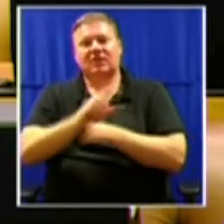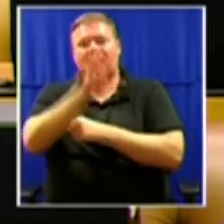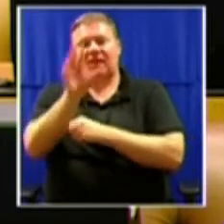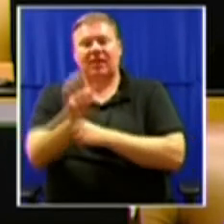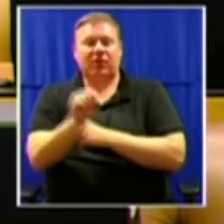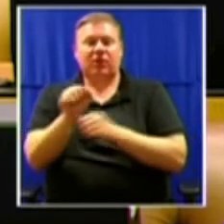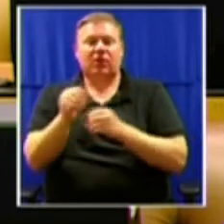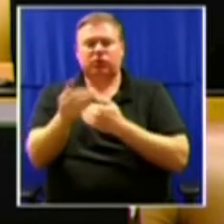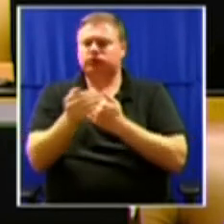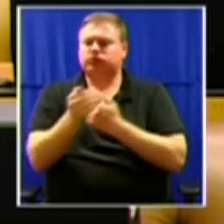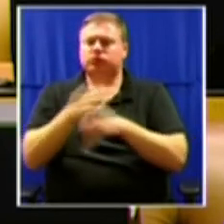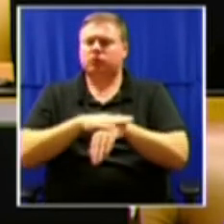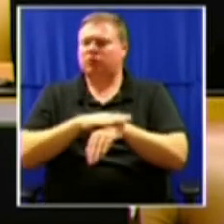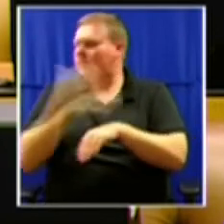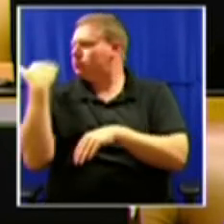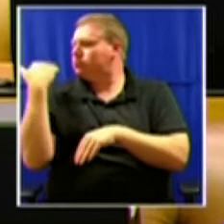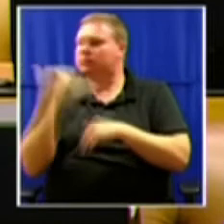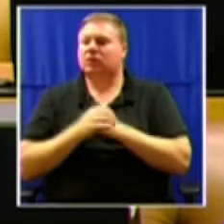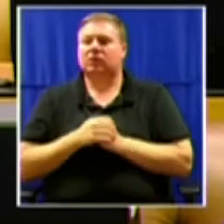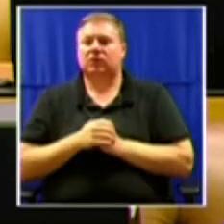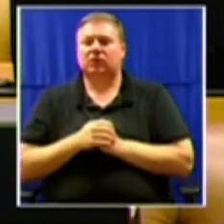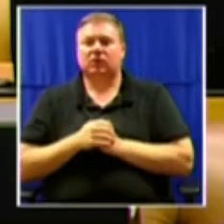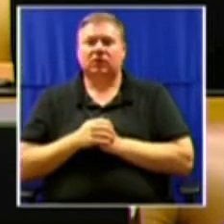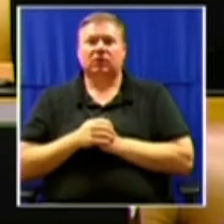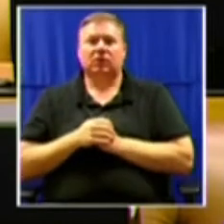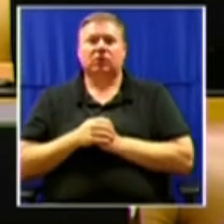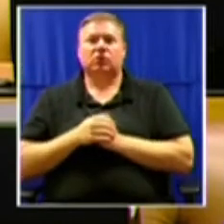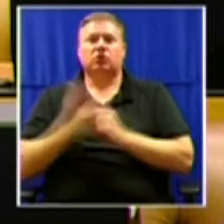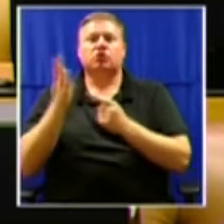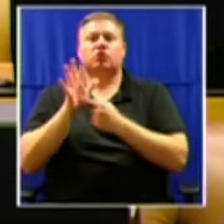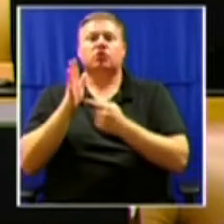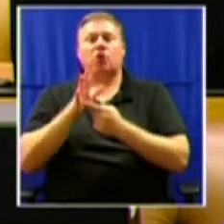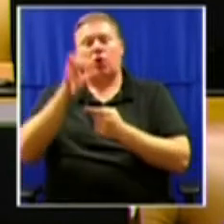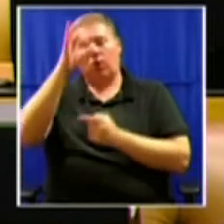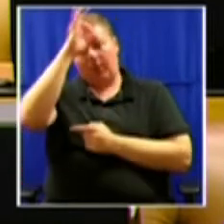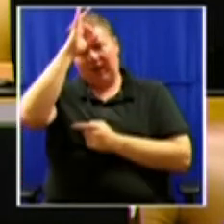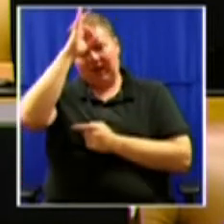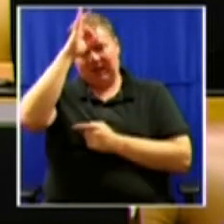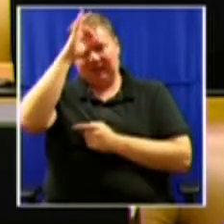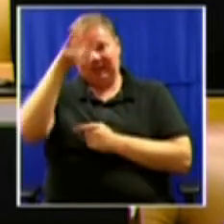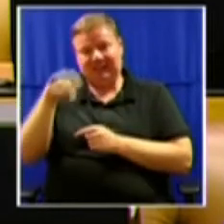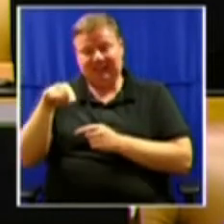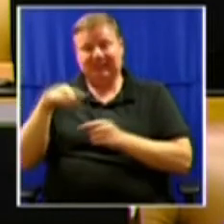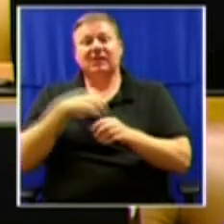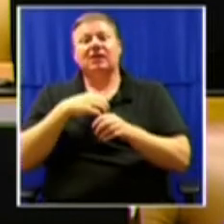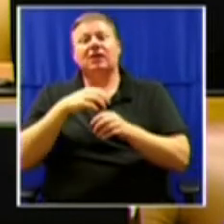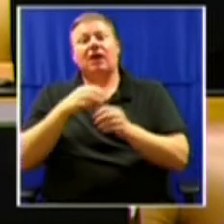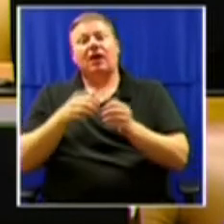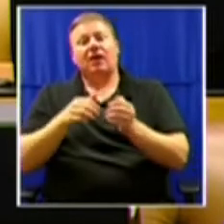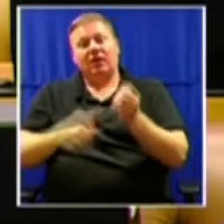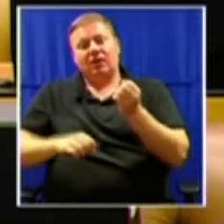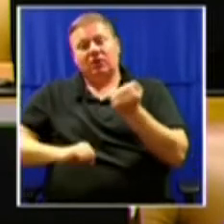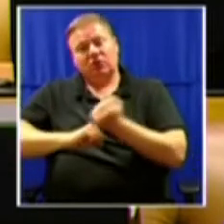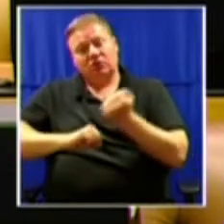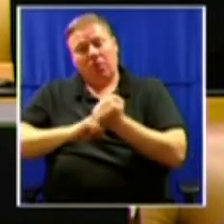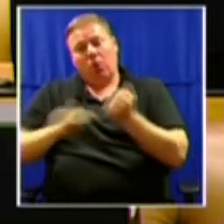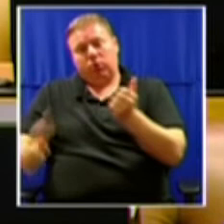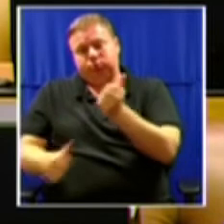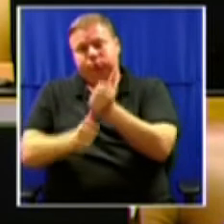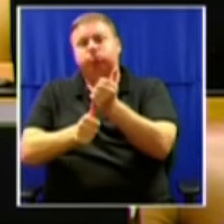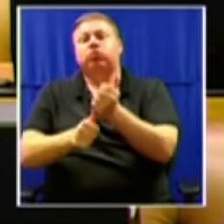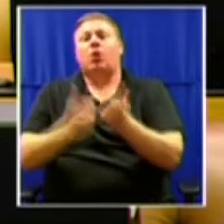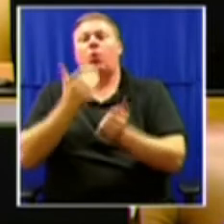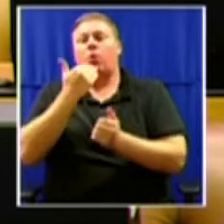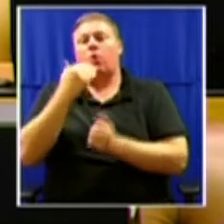recently when the capacity of the police was supplemented and supported by the